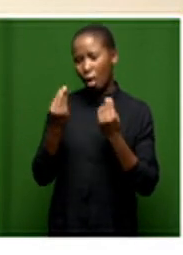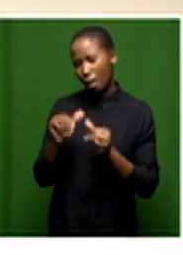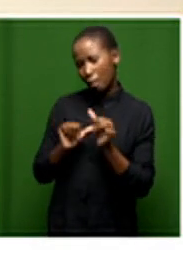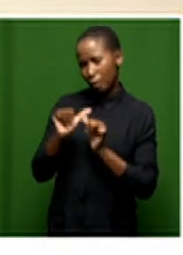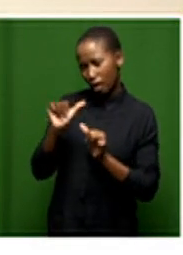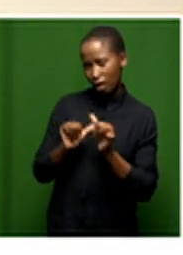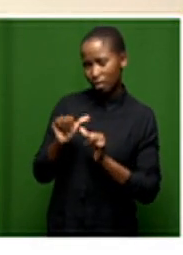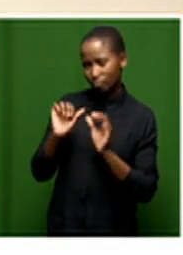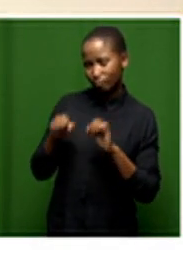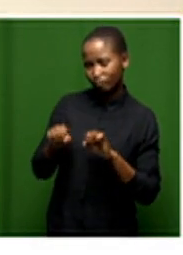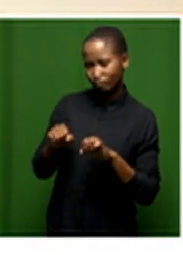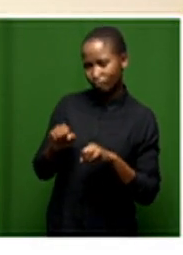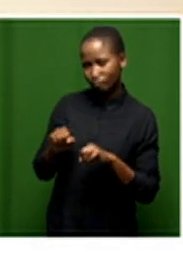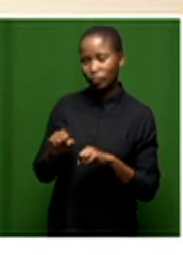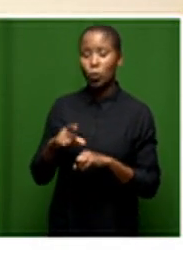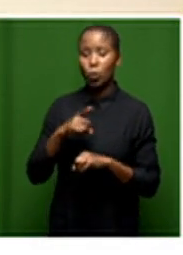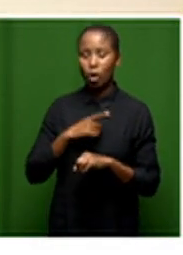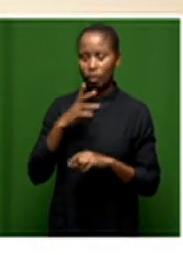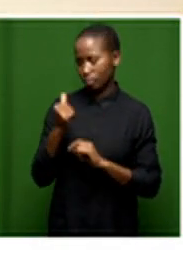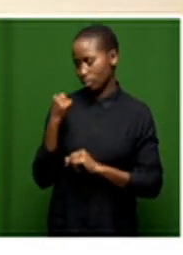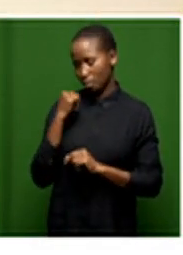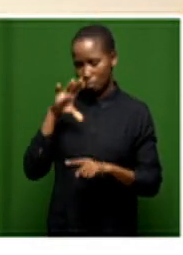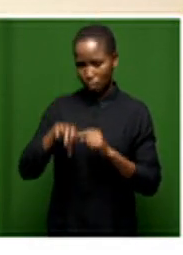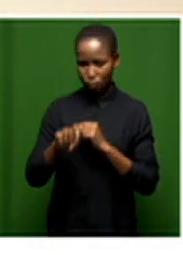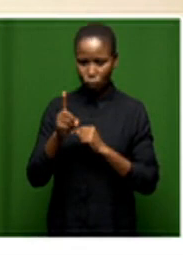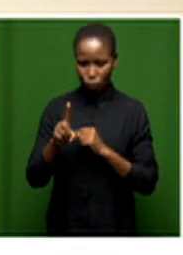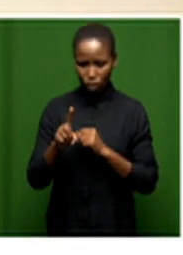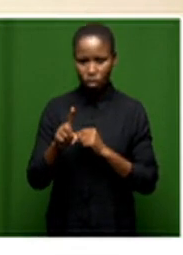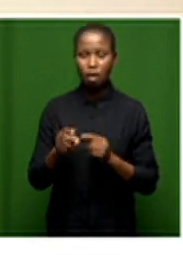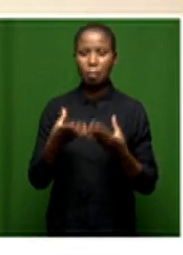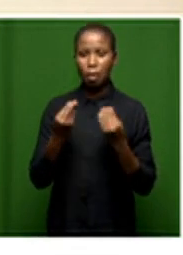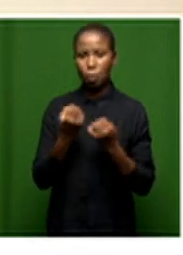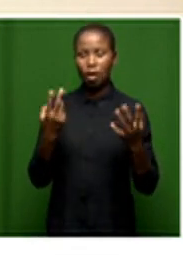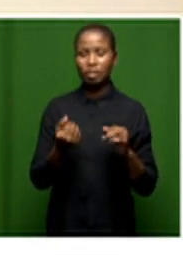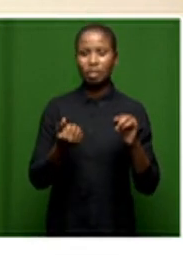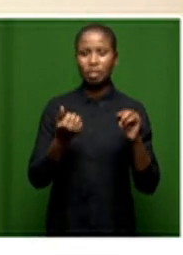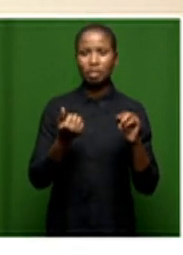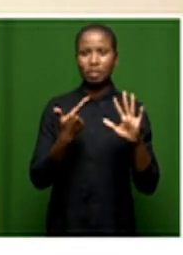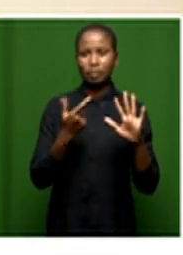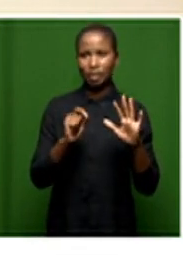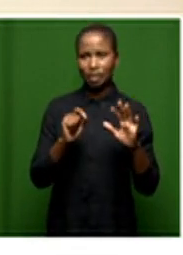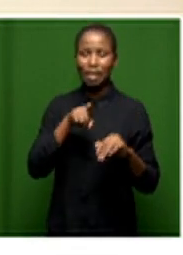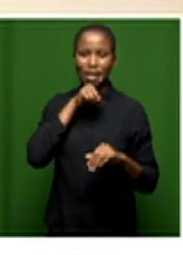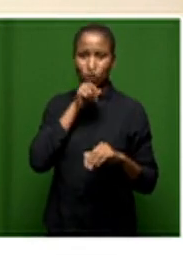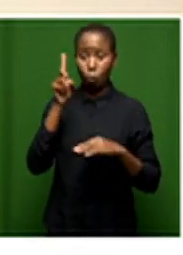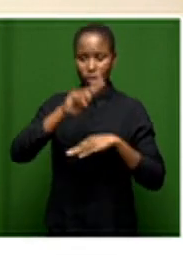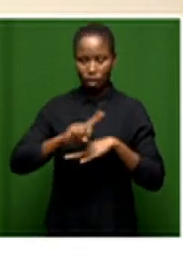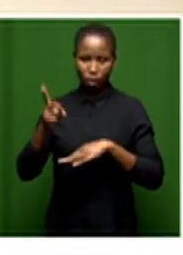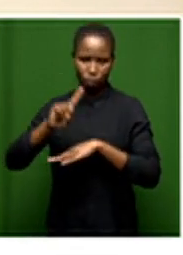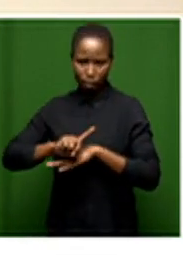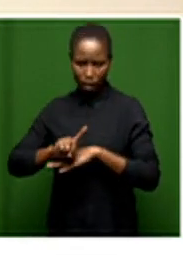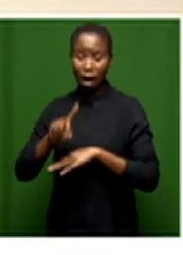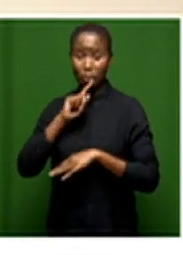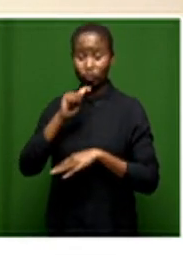what has been noted recently as yesterday is a plateau that we're hitting of about 70,000 a day, which is not where we want